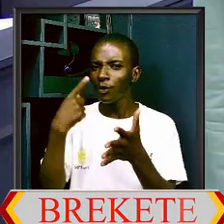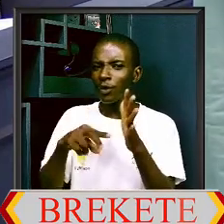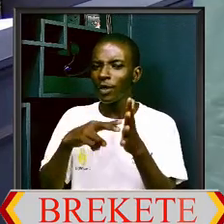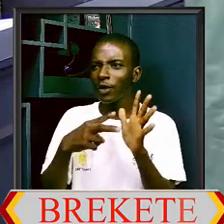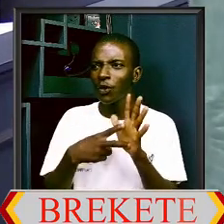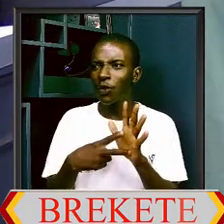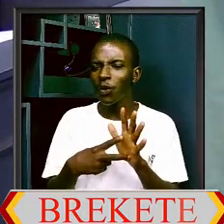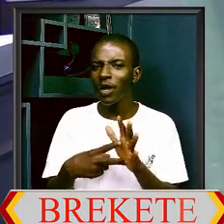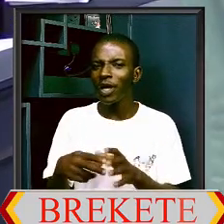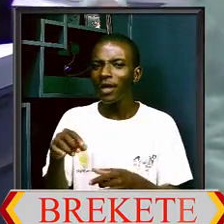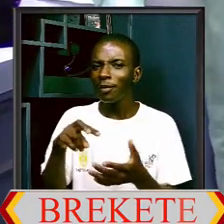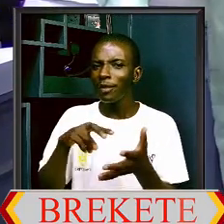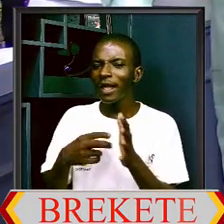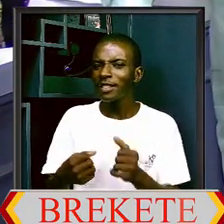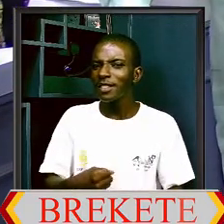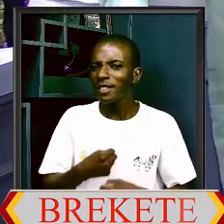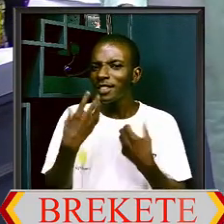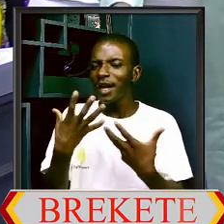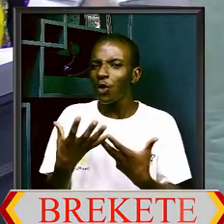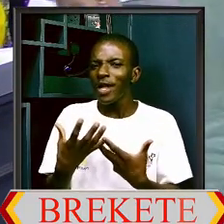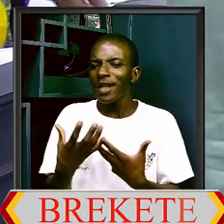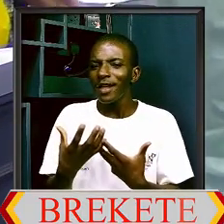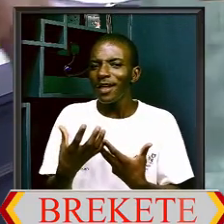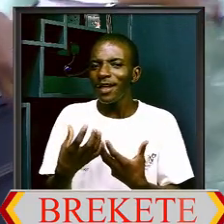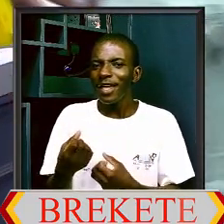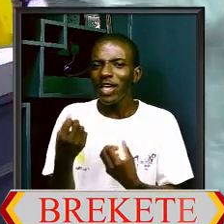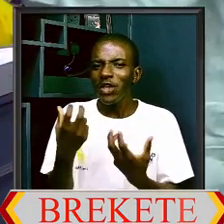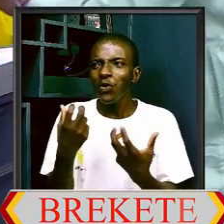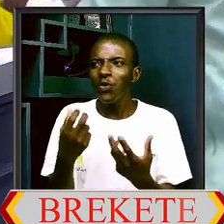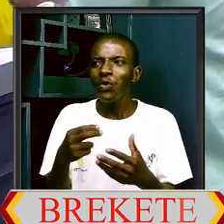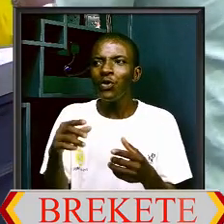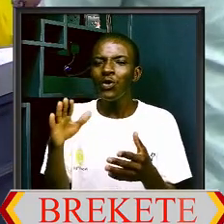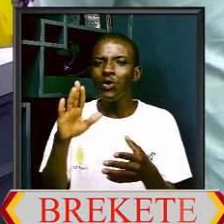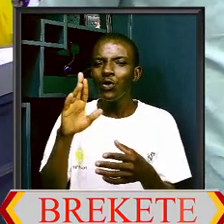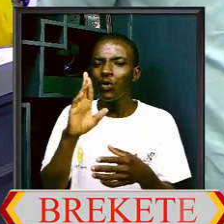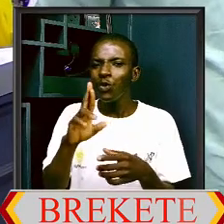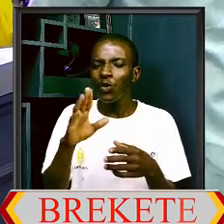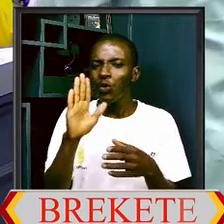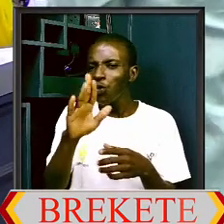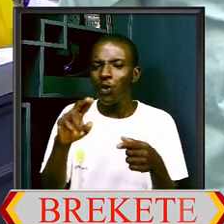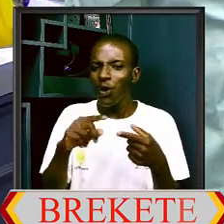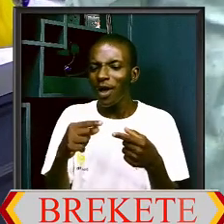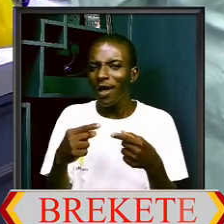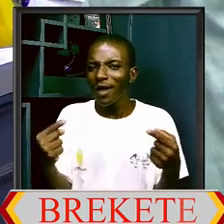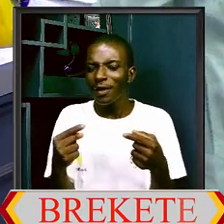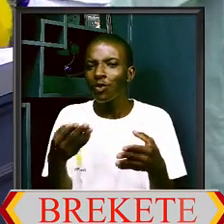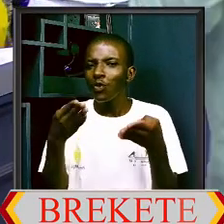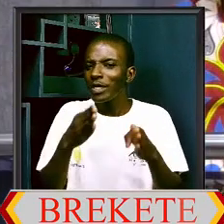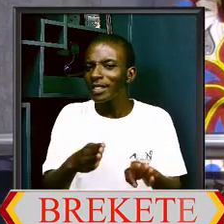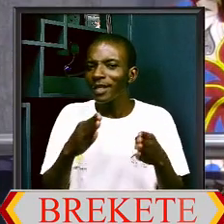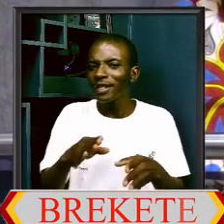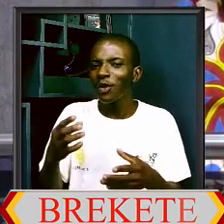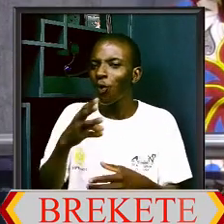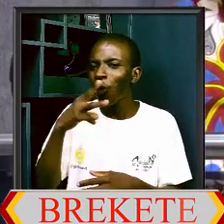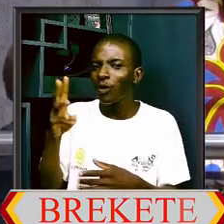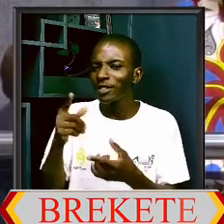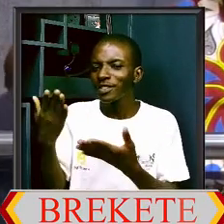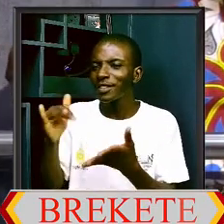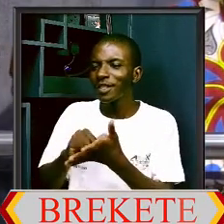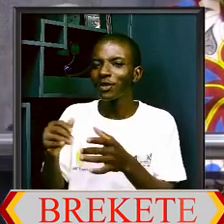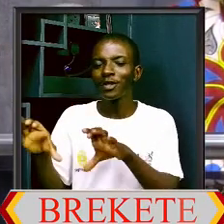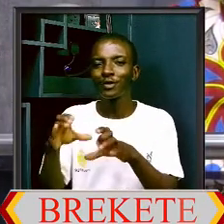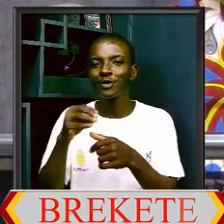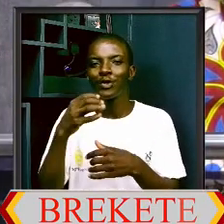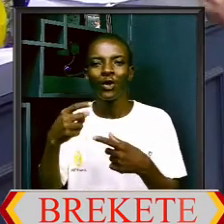mean to shout ehoo your enemy go die the worst thing you can do to your